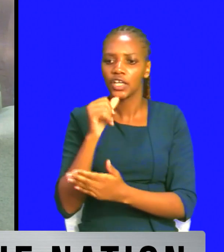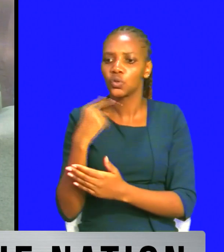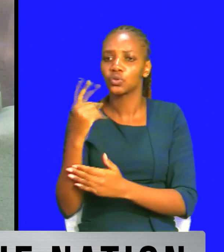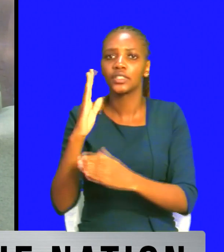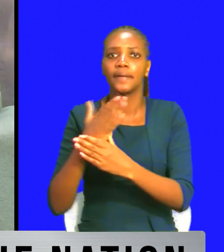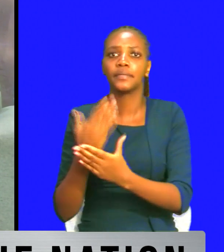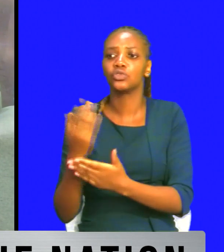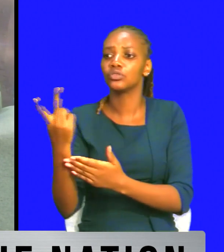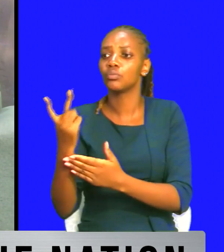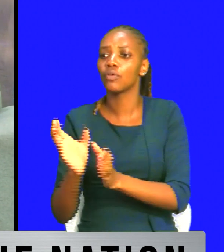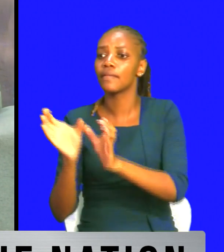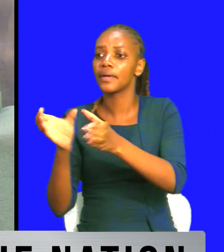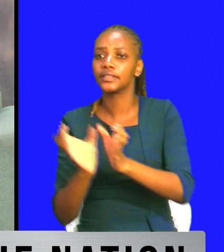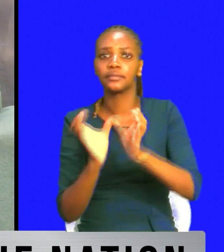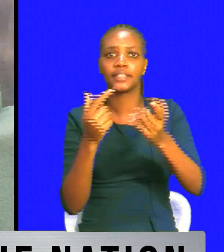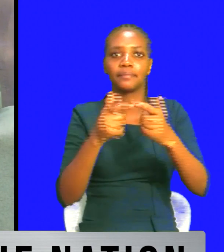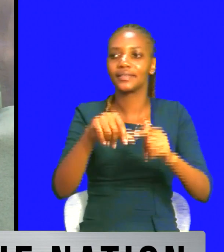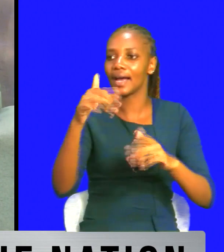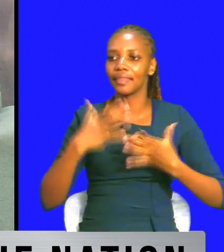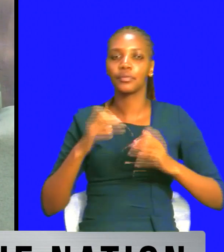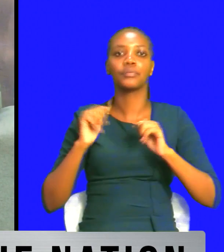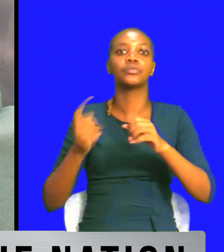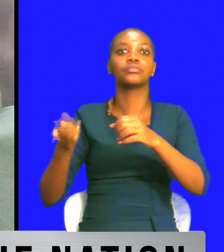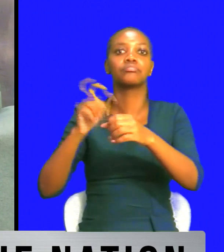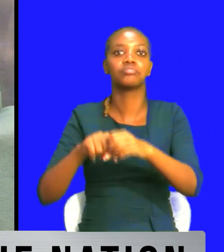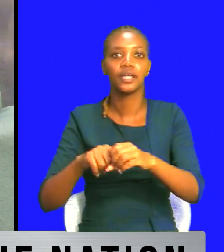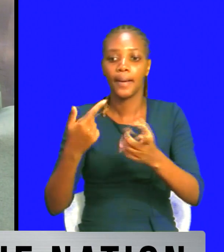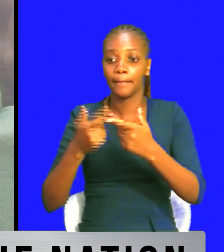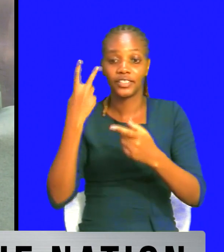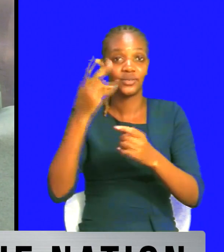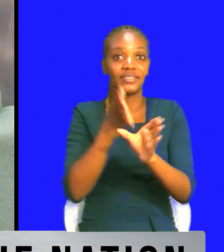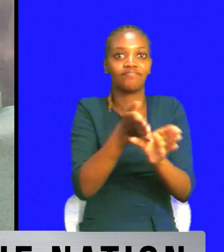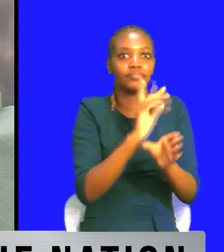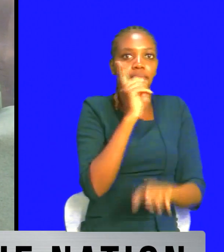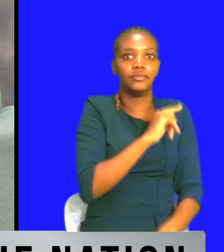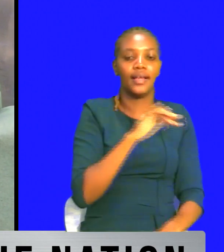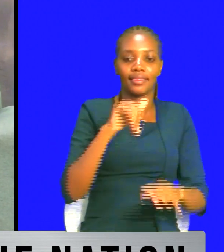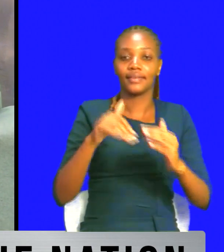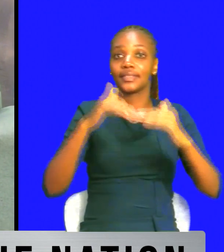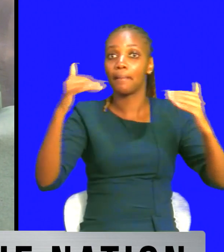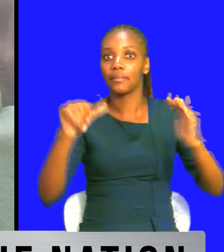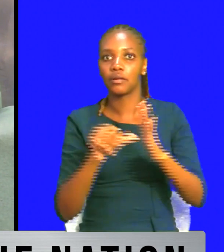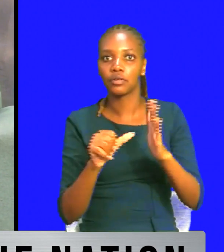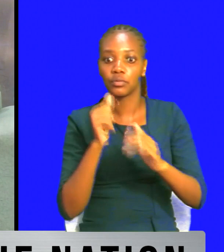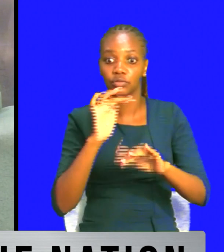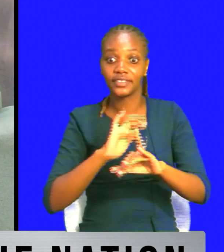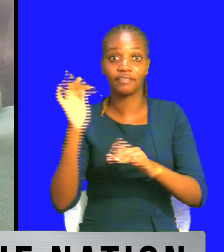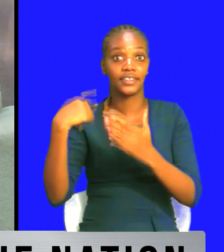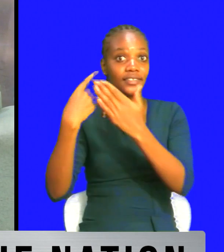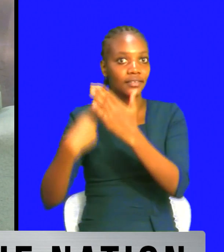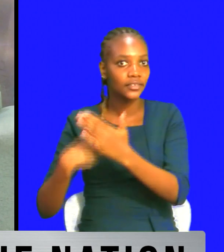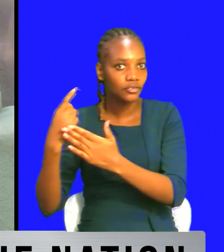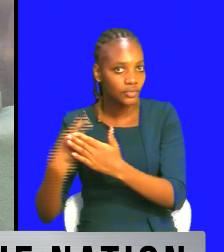parties. There should be other people involved. But then they've said they've withdrawn. That's a major issue that affects the talks. That is a